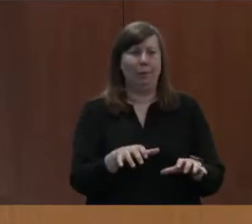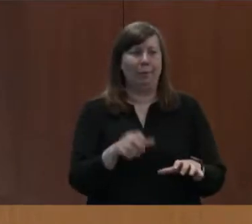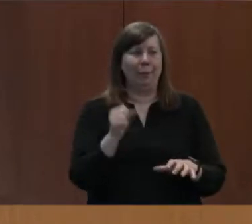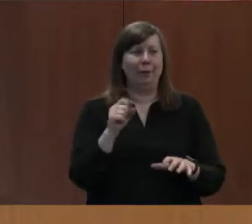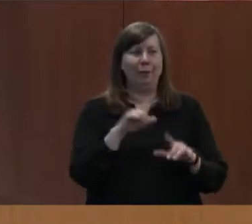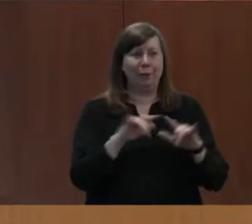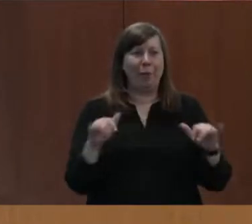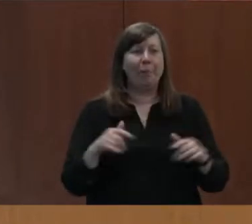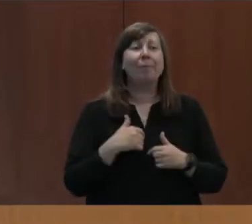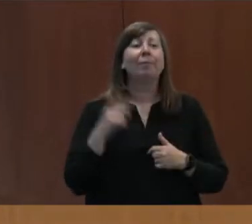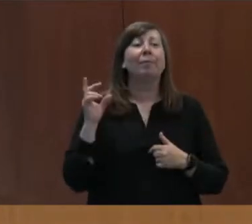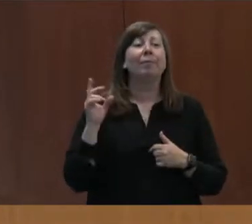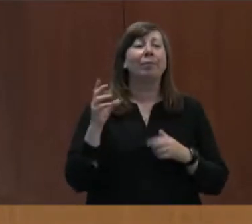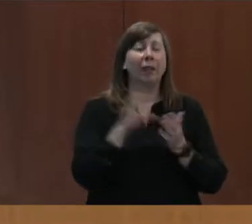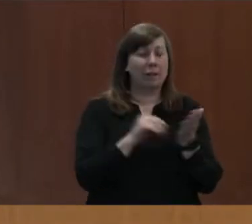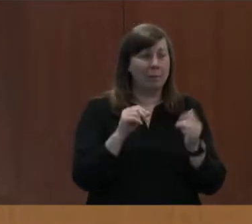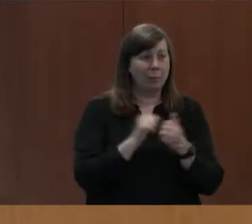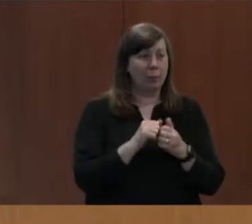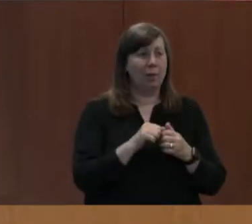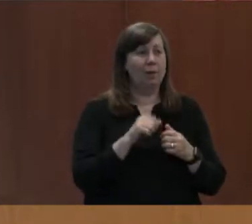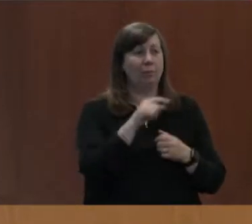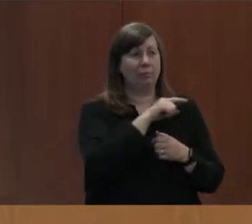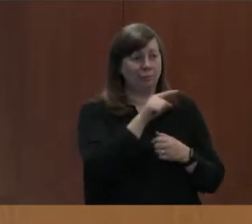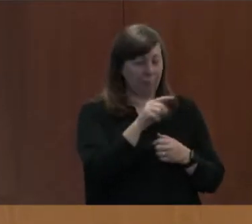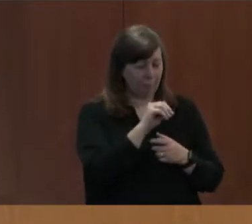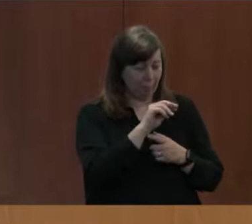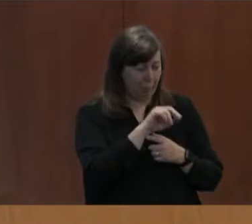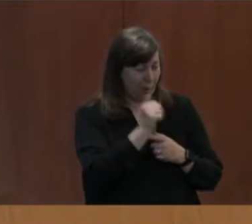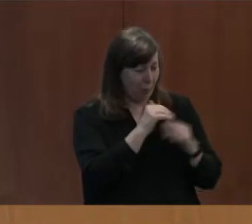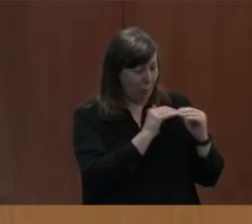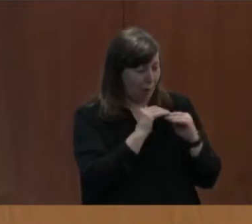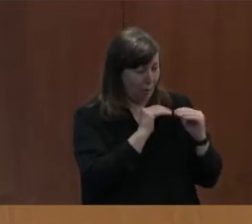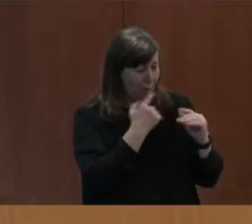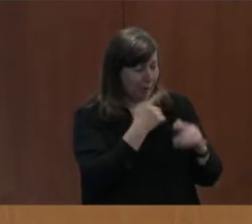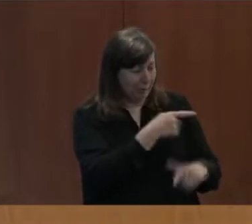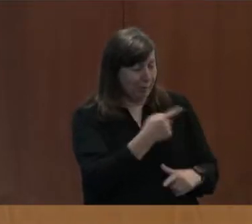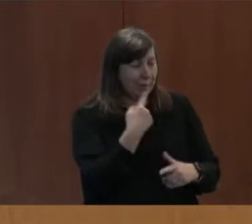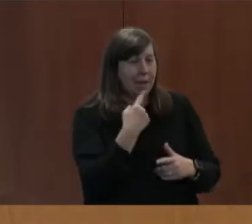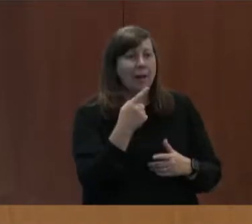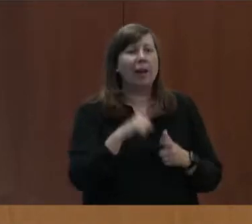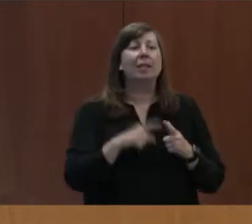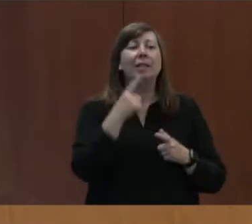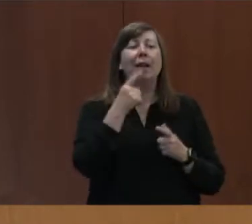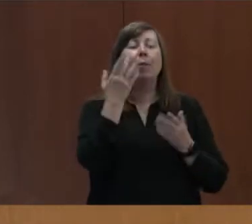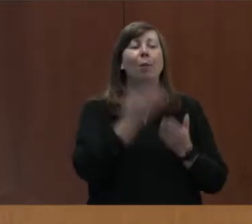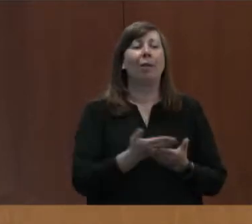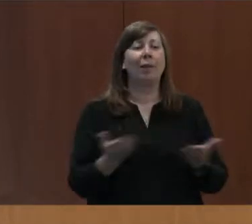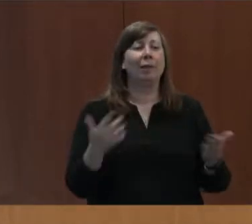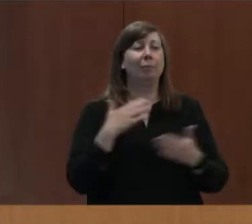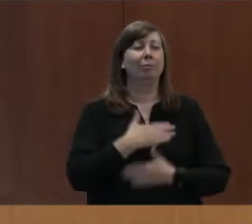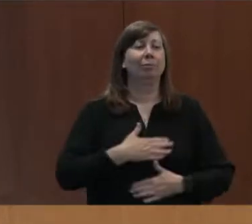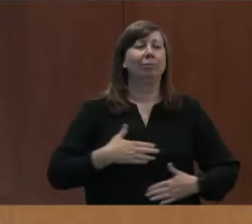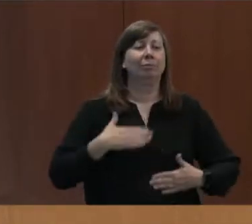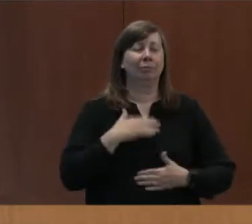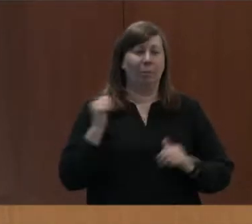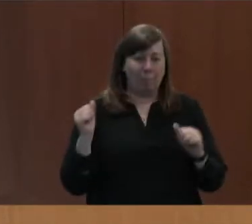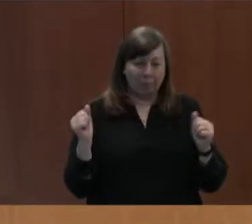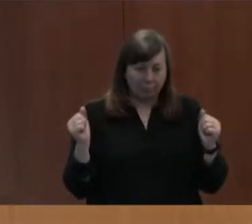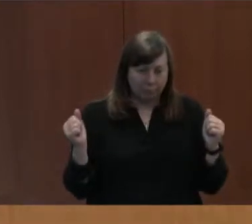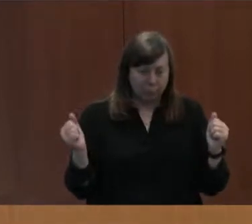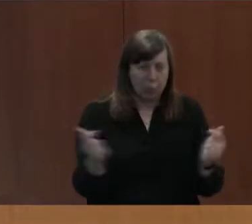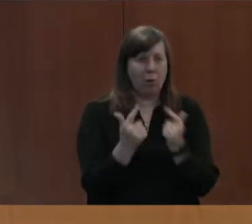so forth. I ditto what my remarks said by other colleagues here, and I just want to say one thing. We appreciate all